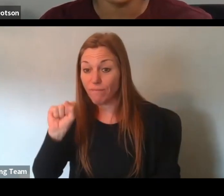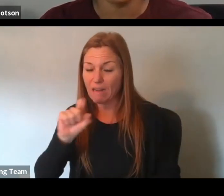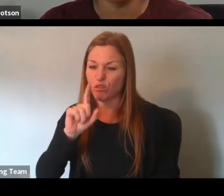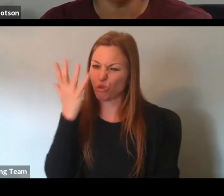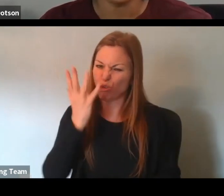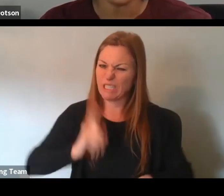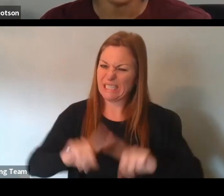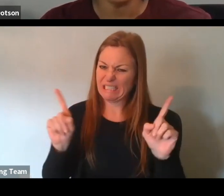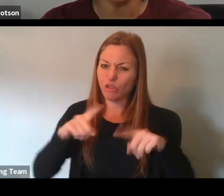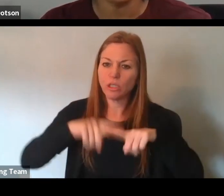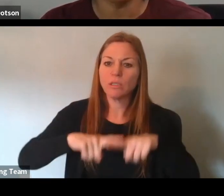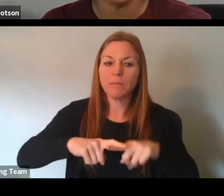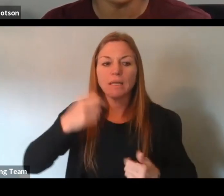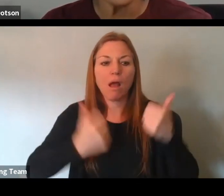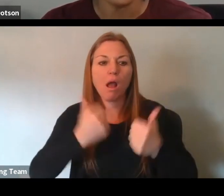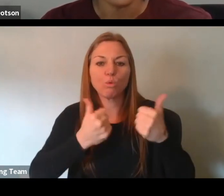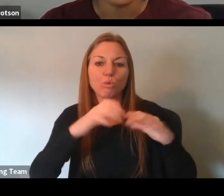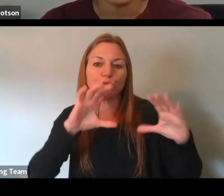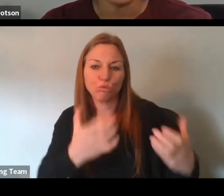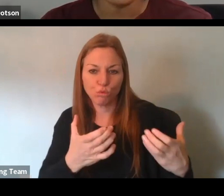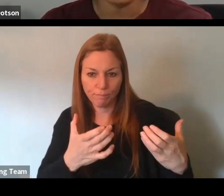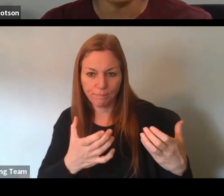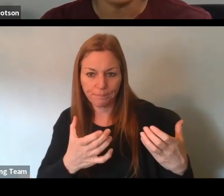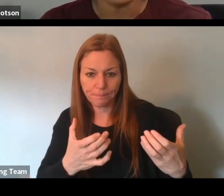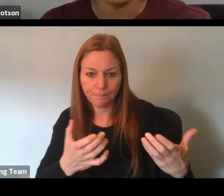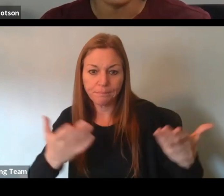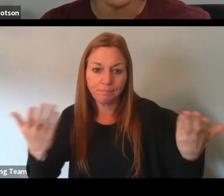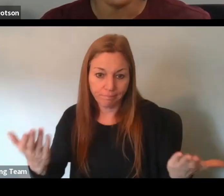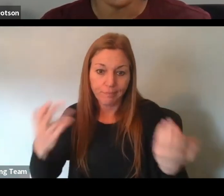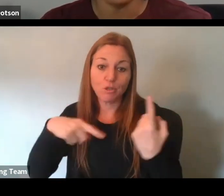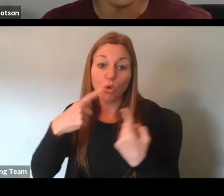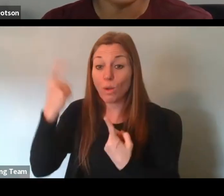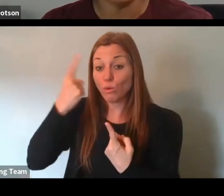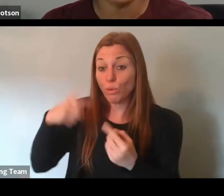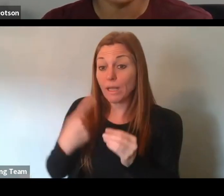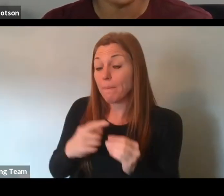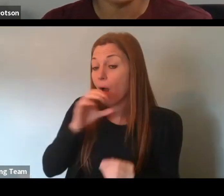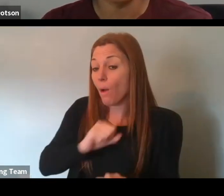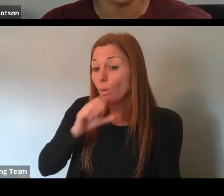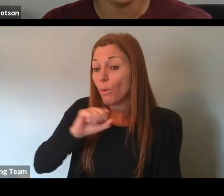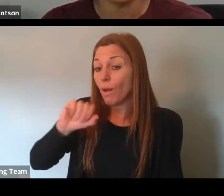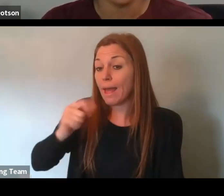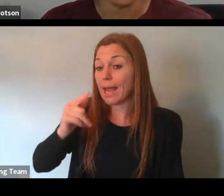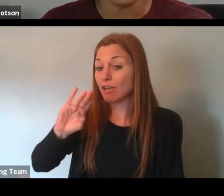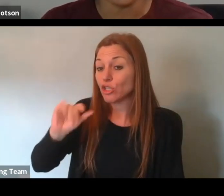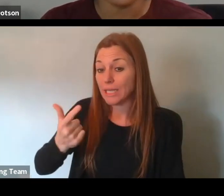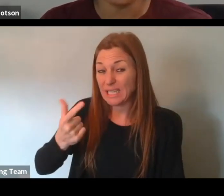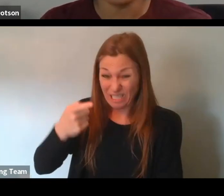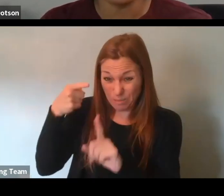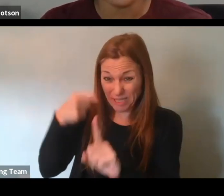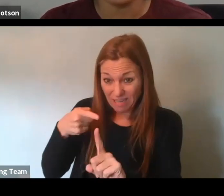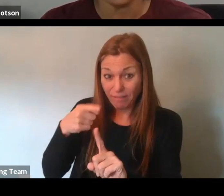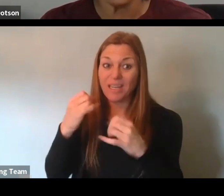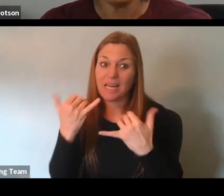in particular, you can see that projections for 2050 is that non-Hispanic white individuals,